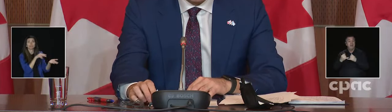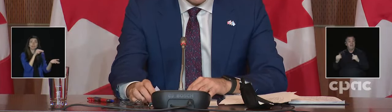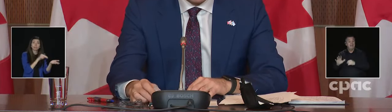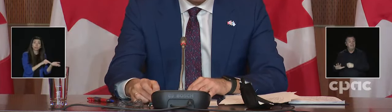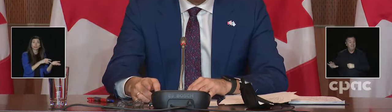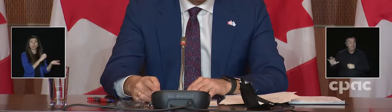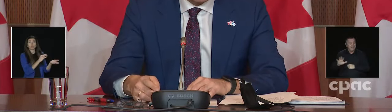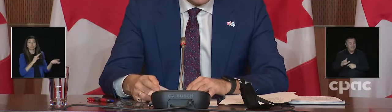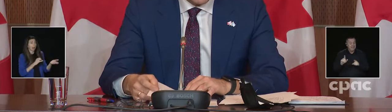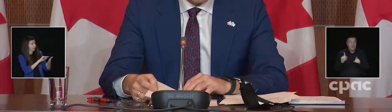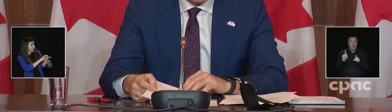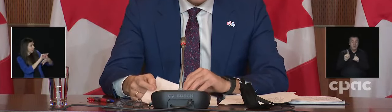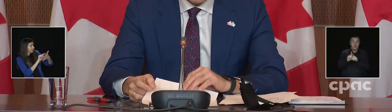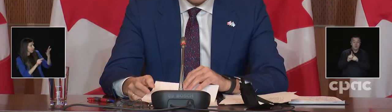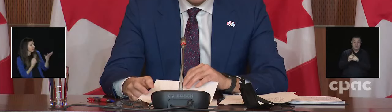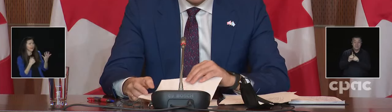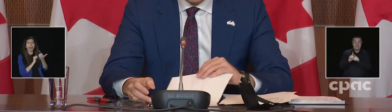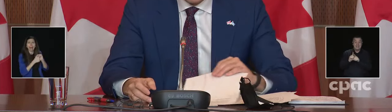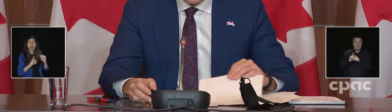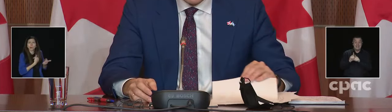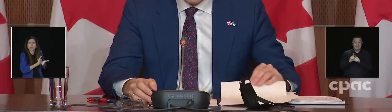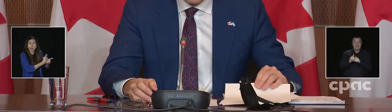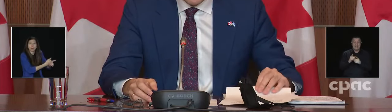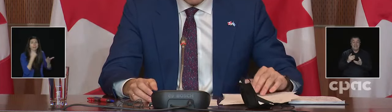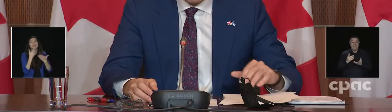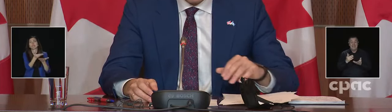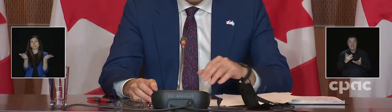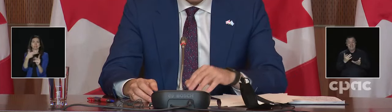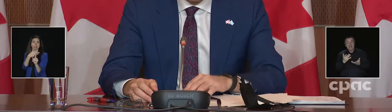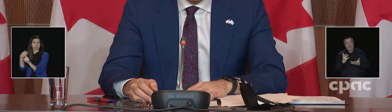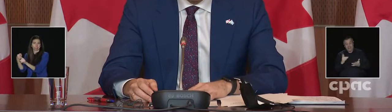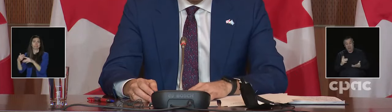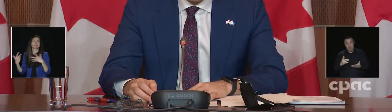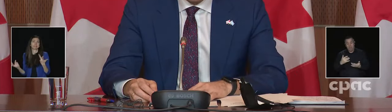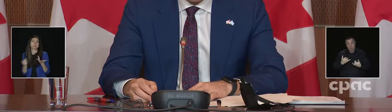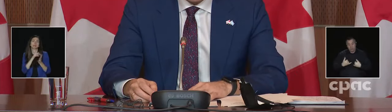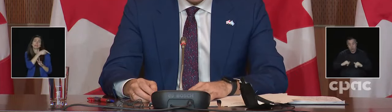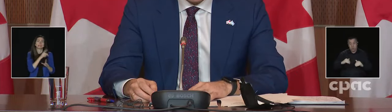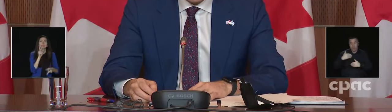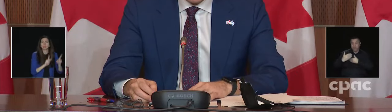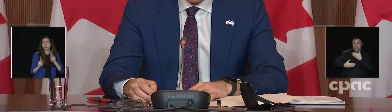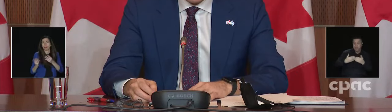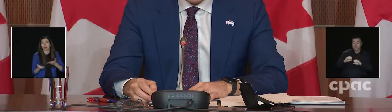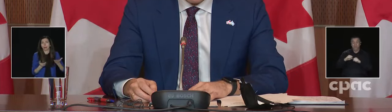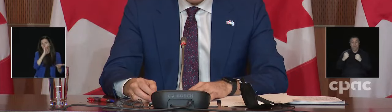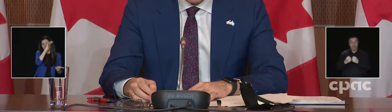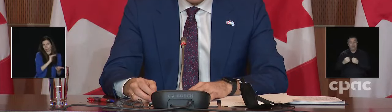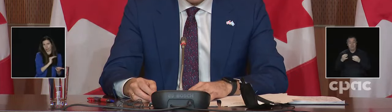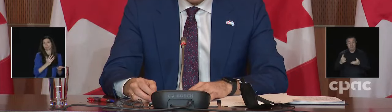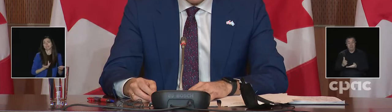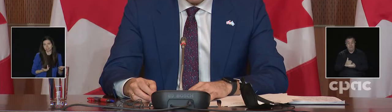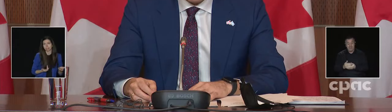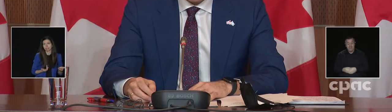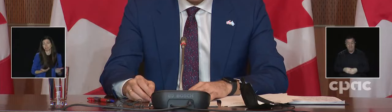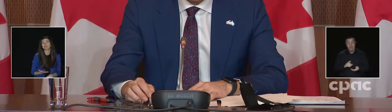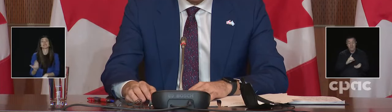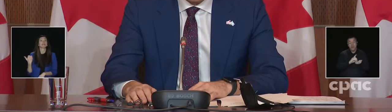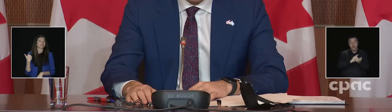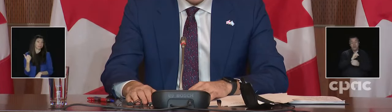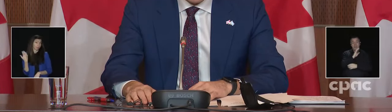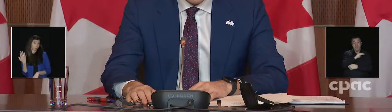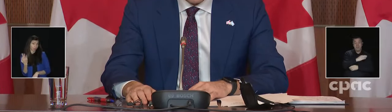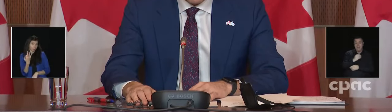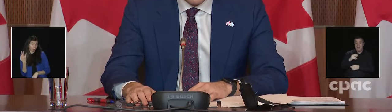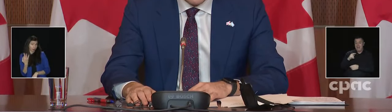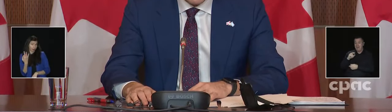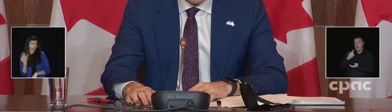of society, our society. During this time. Vendredi, les docteurs Tam et New ont présenté